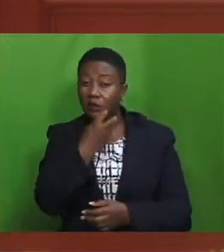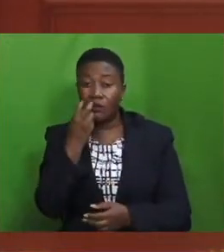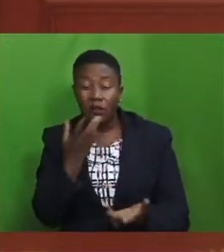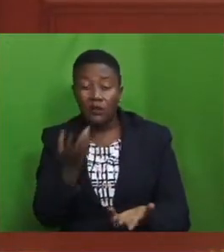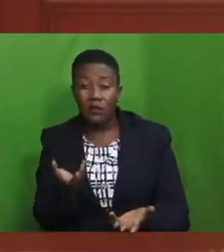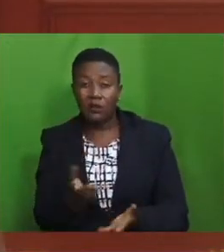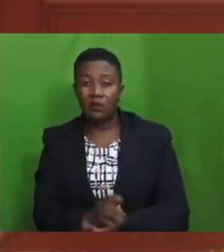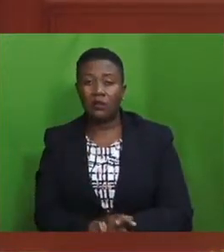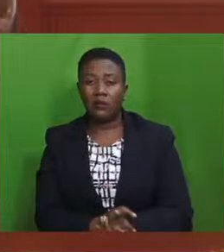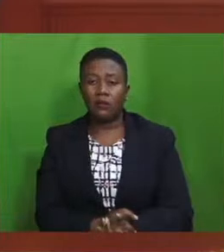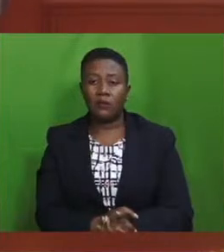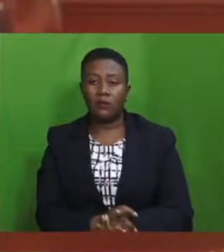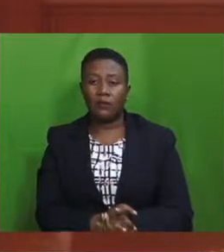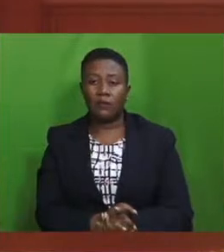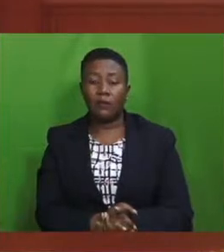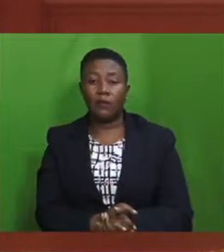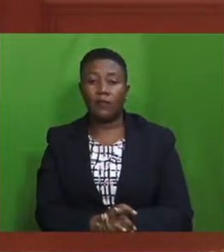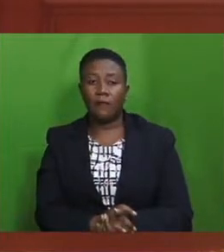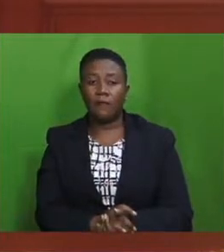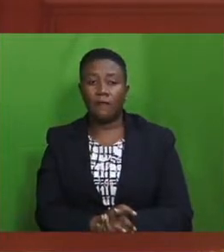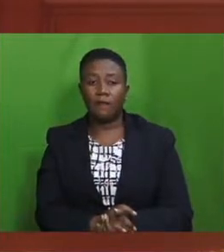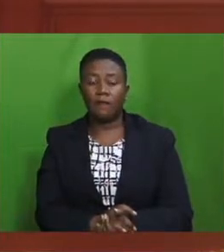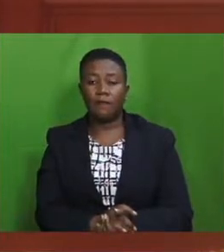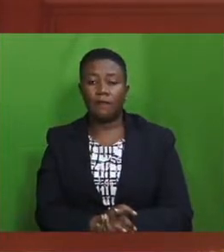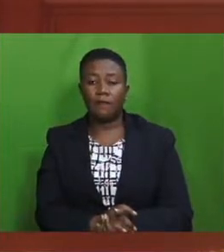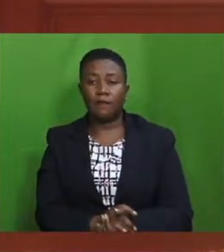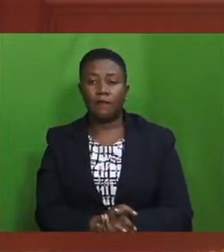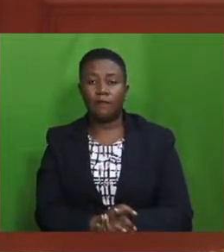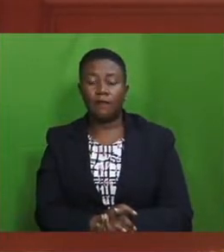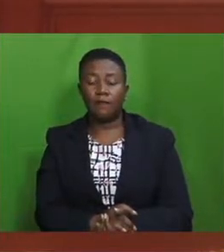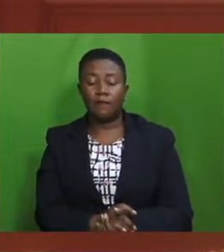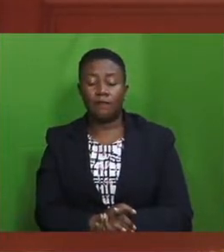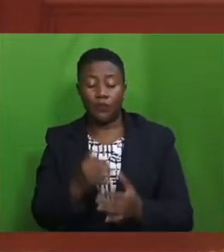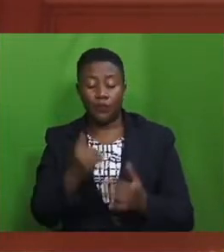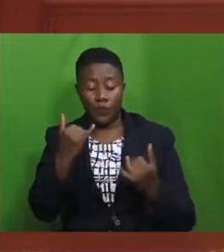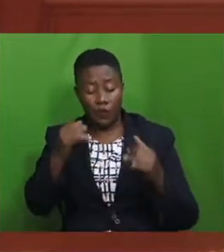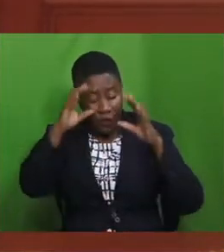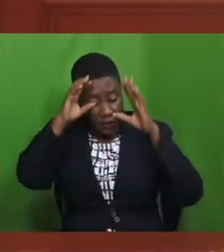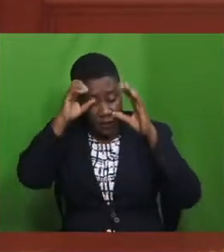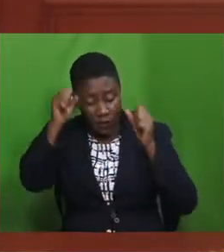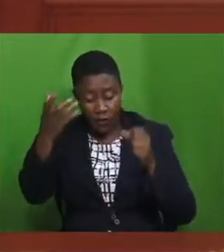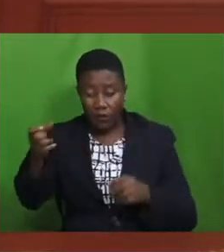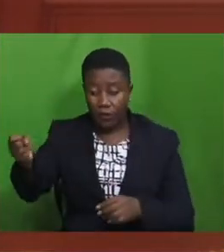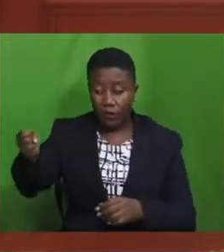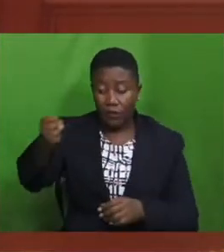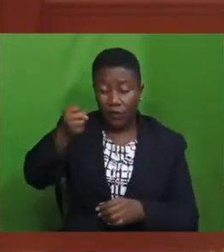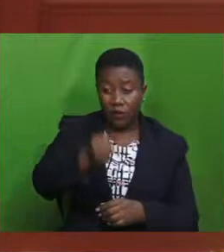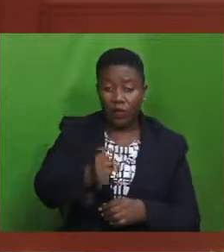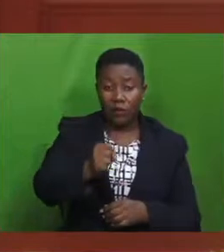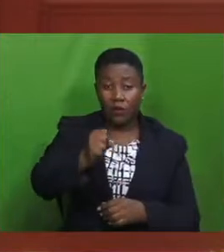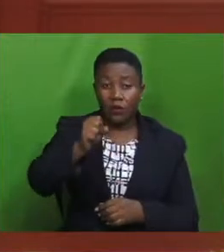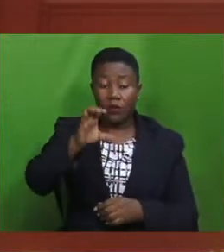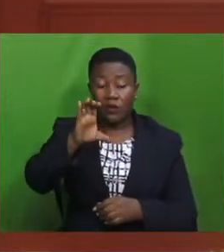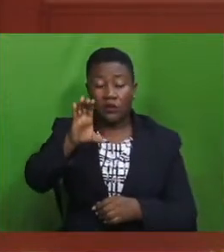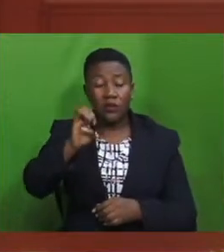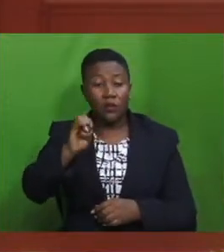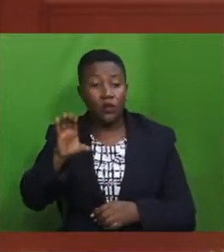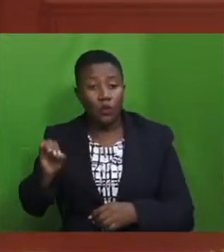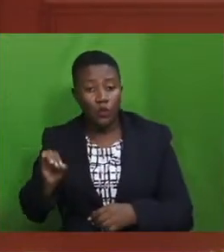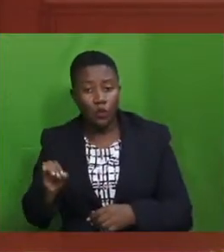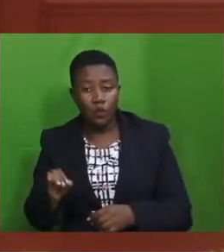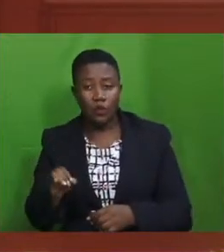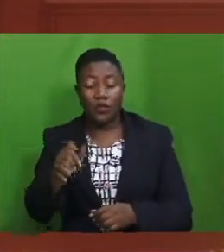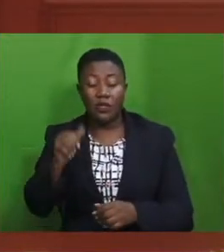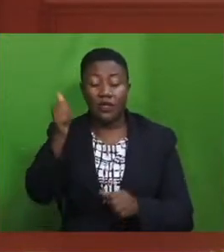boards have not been constituted. Now the president is appointing chief executives 1 week, 1 CEO.